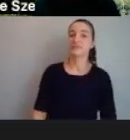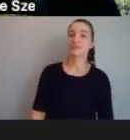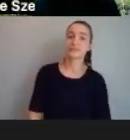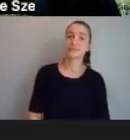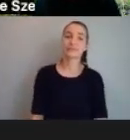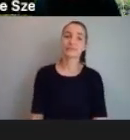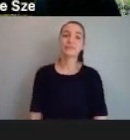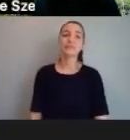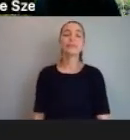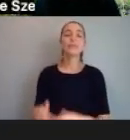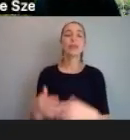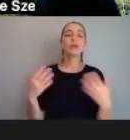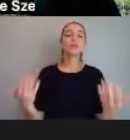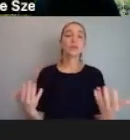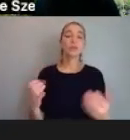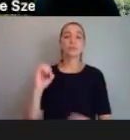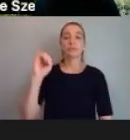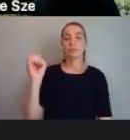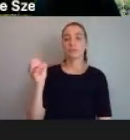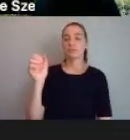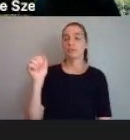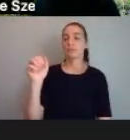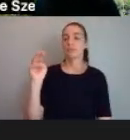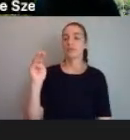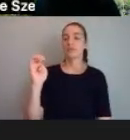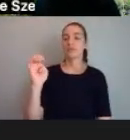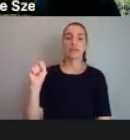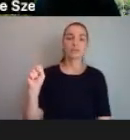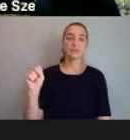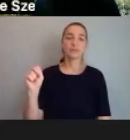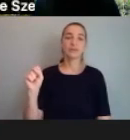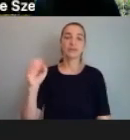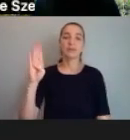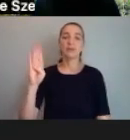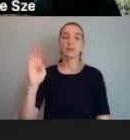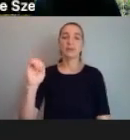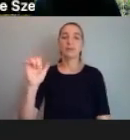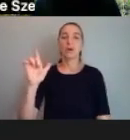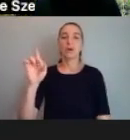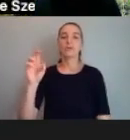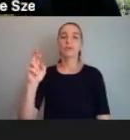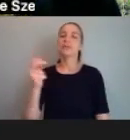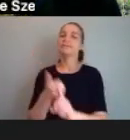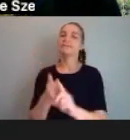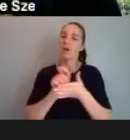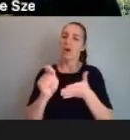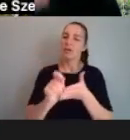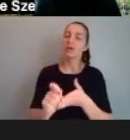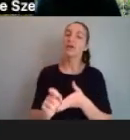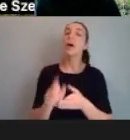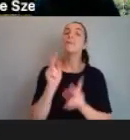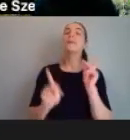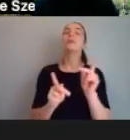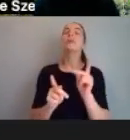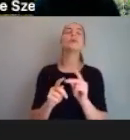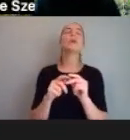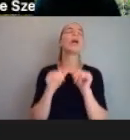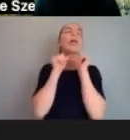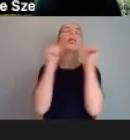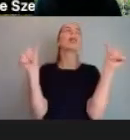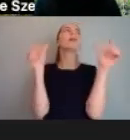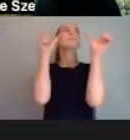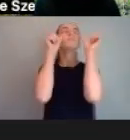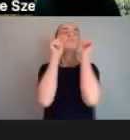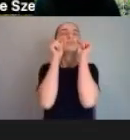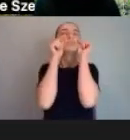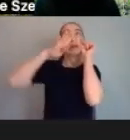so James Baldwin, the author, uh, wrote, people who shut their eyes to reality invite their own destruction. And